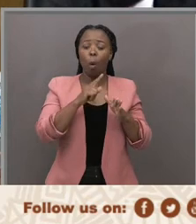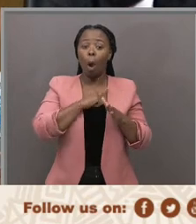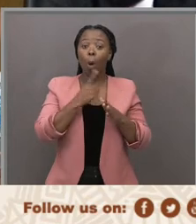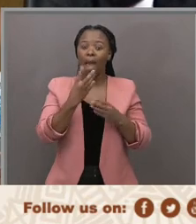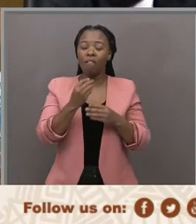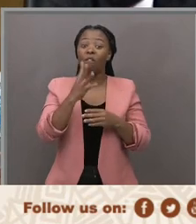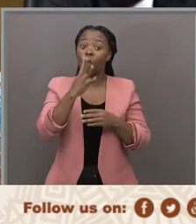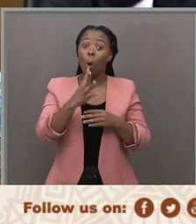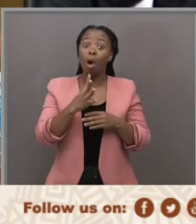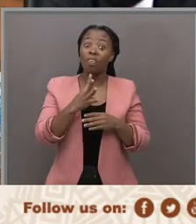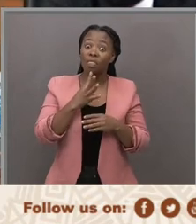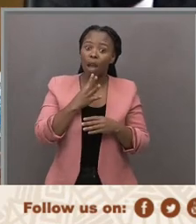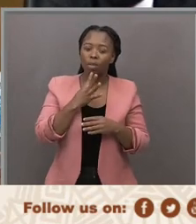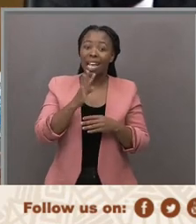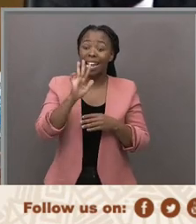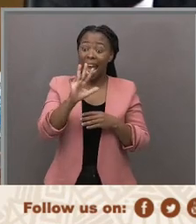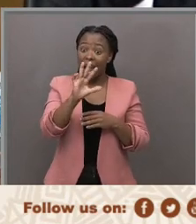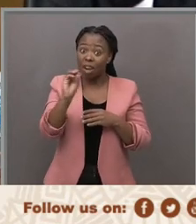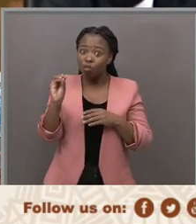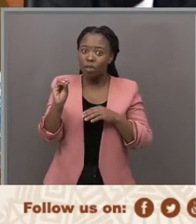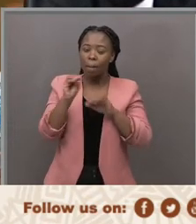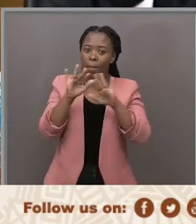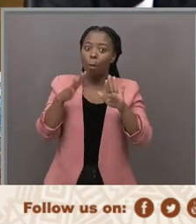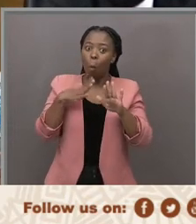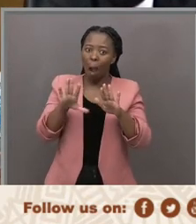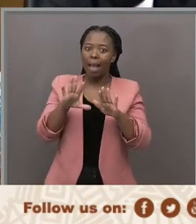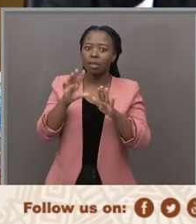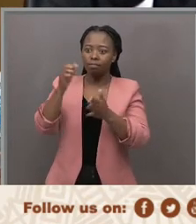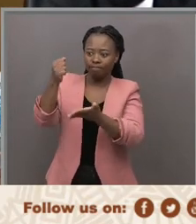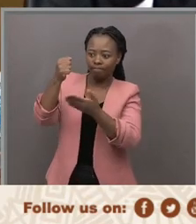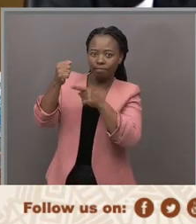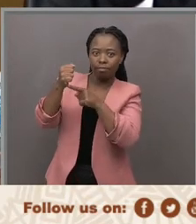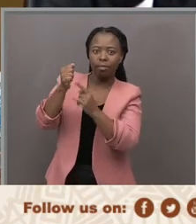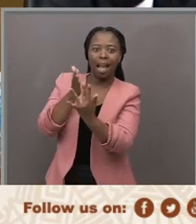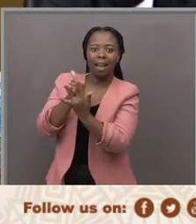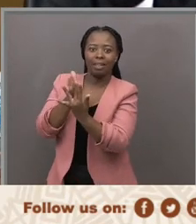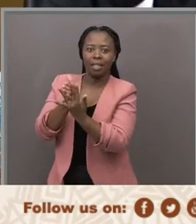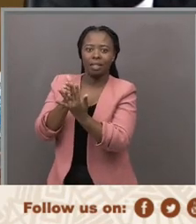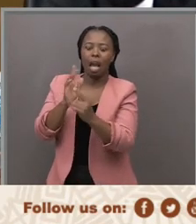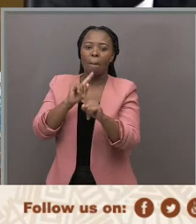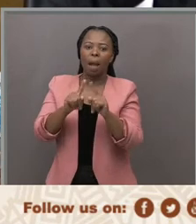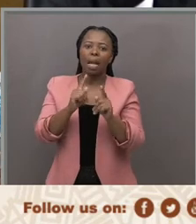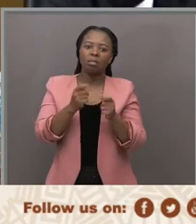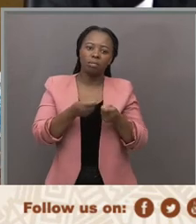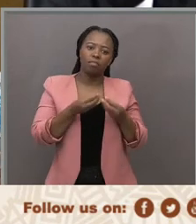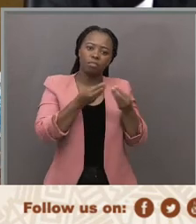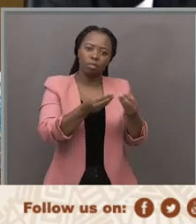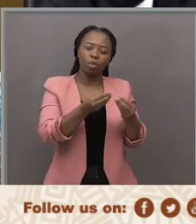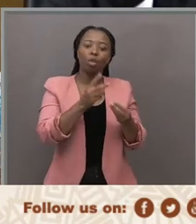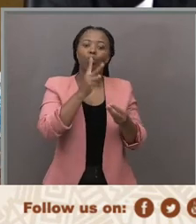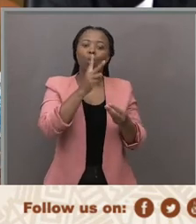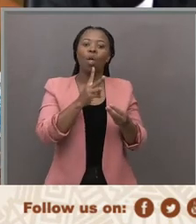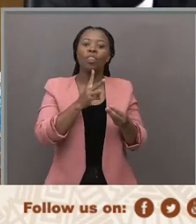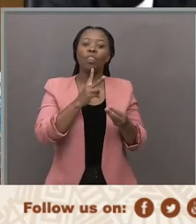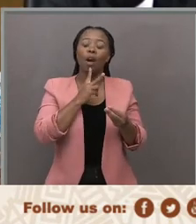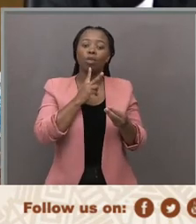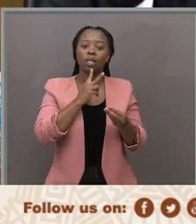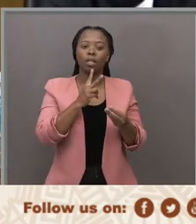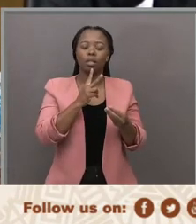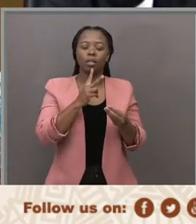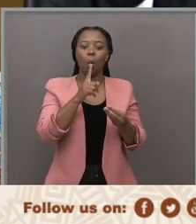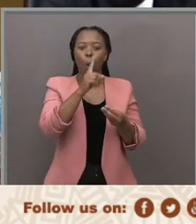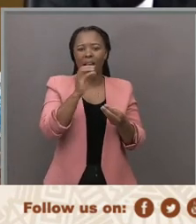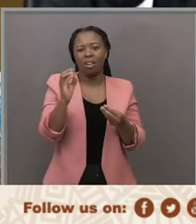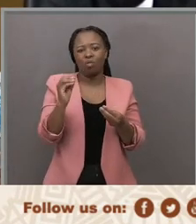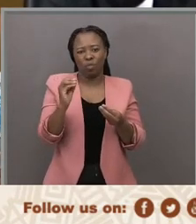who wanted to access the relief. We could only provide relief to 2,100. Others couldn't